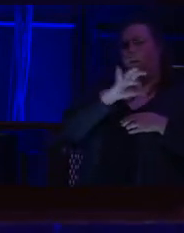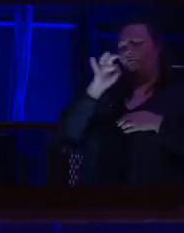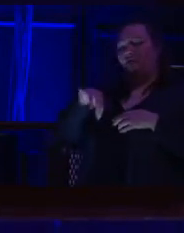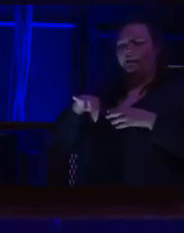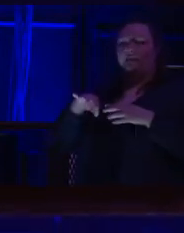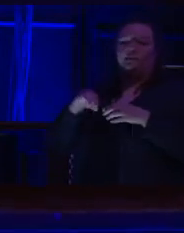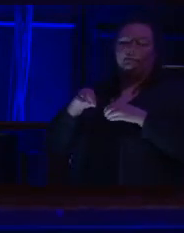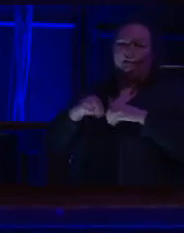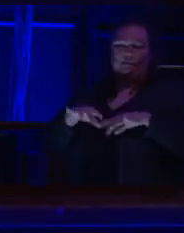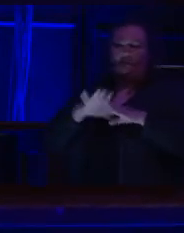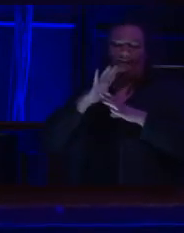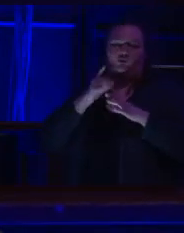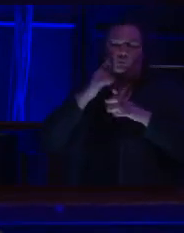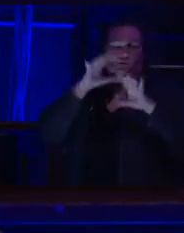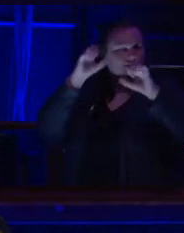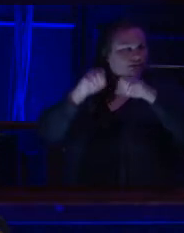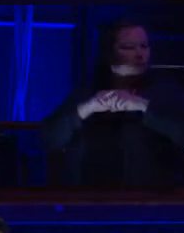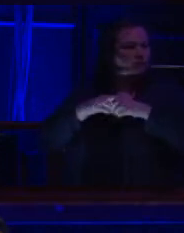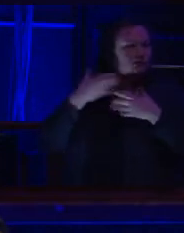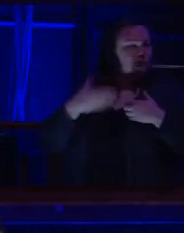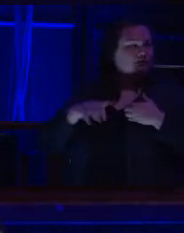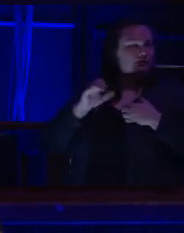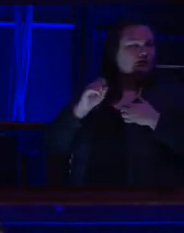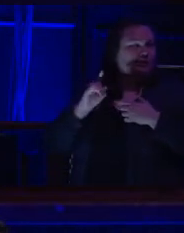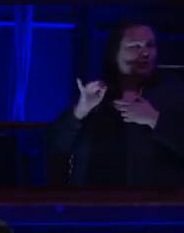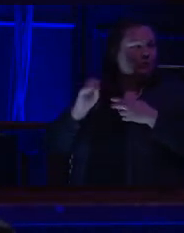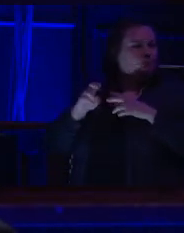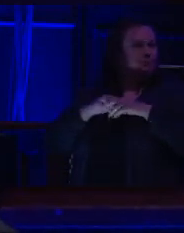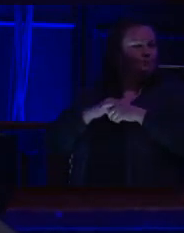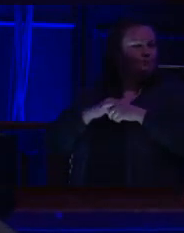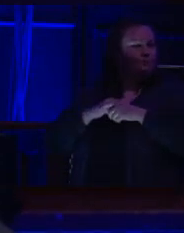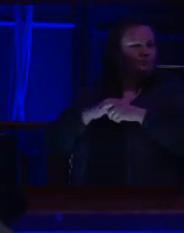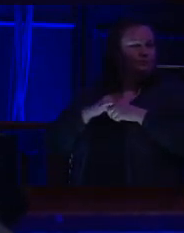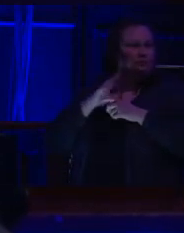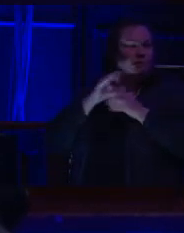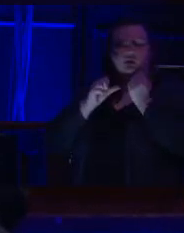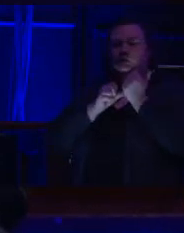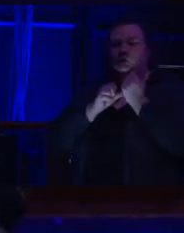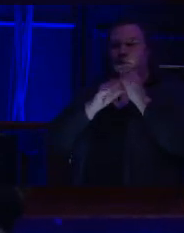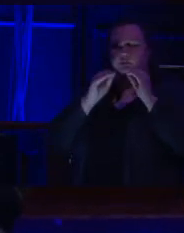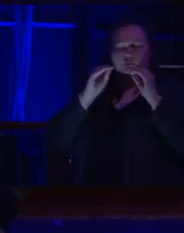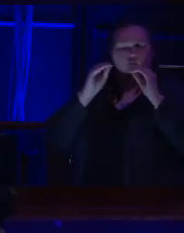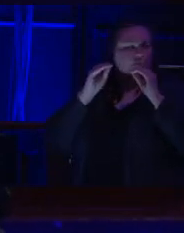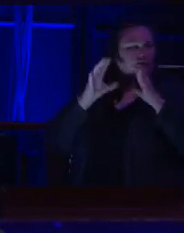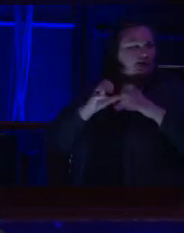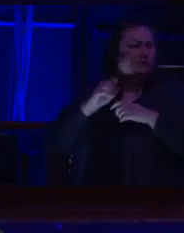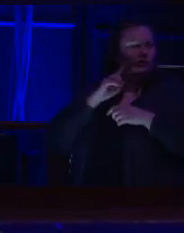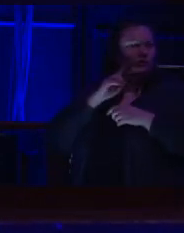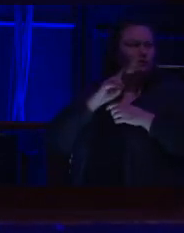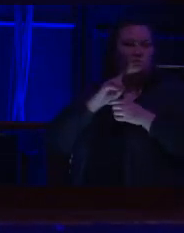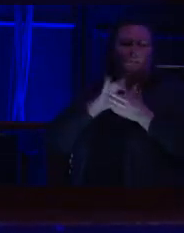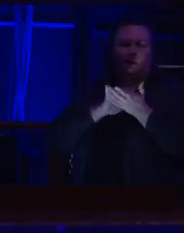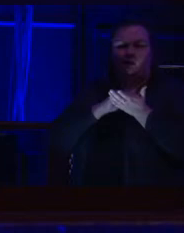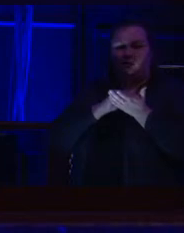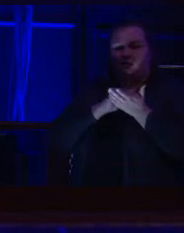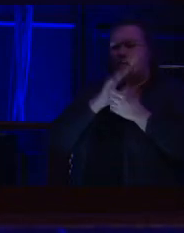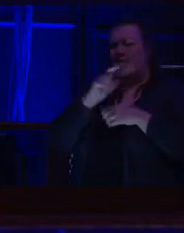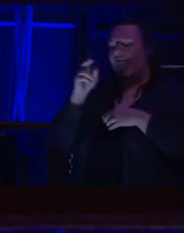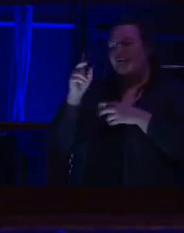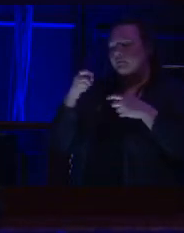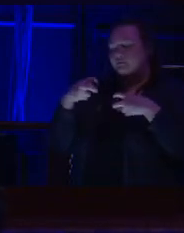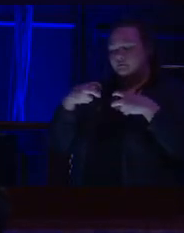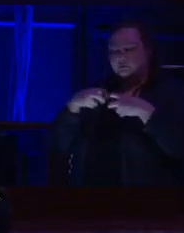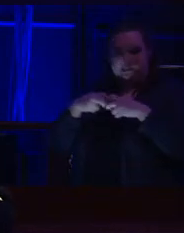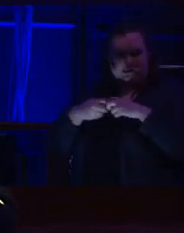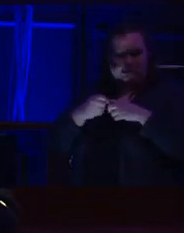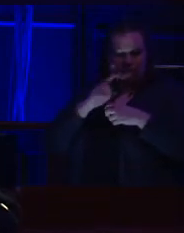inauguration of President Ono. My name is Alan Liu. I'm an associate professor in mechanical engineering, biomedical engineering, and biophysics, and the chair